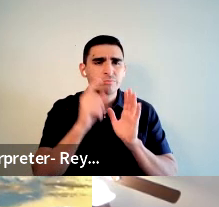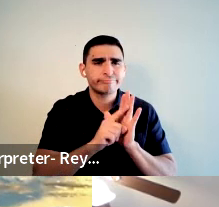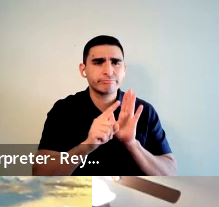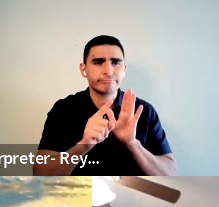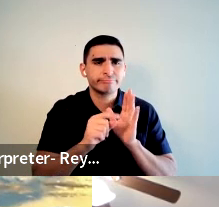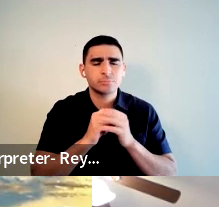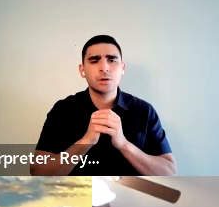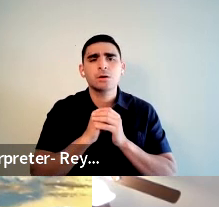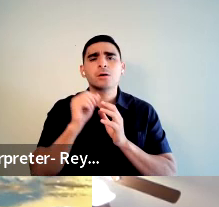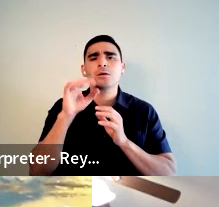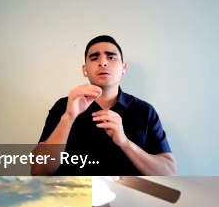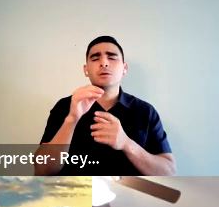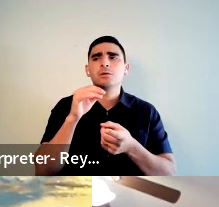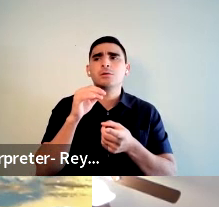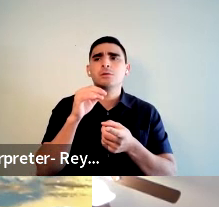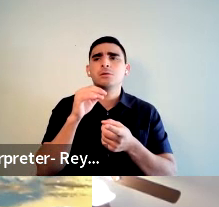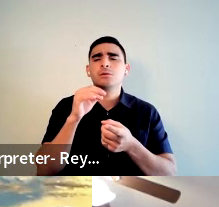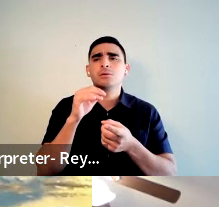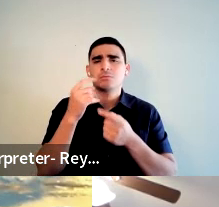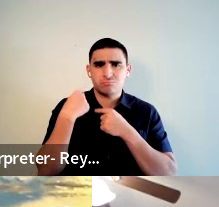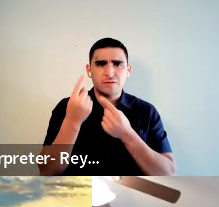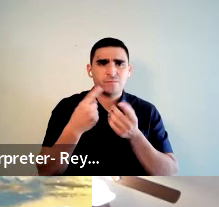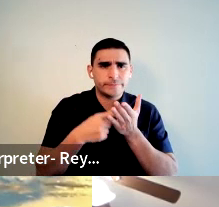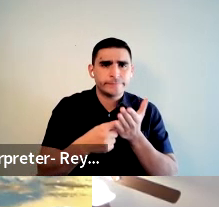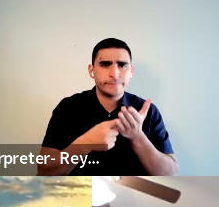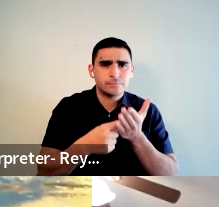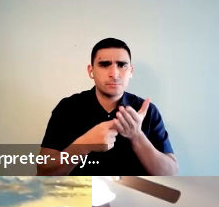previous conversations had taken into account,